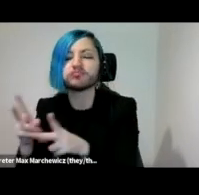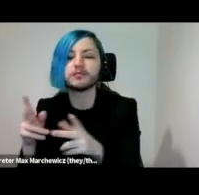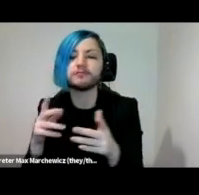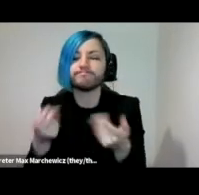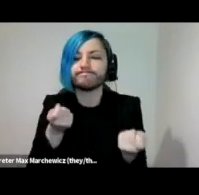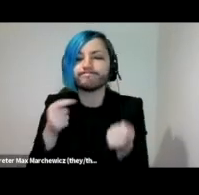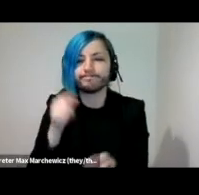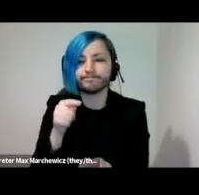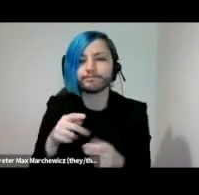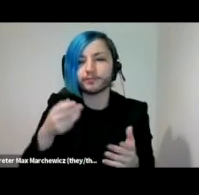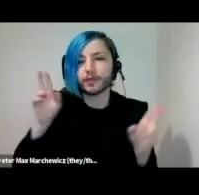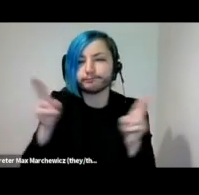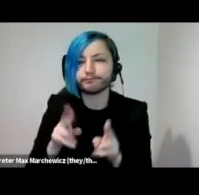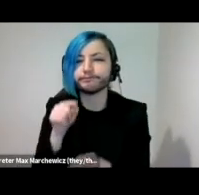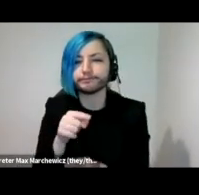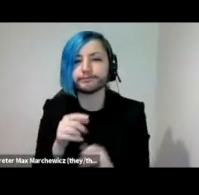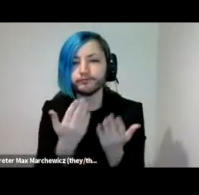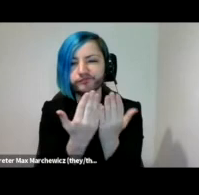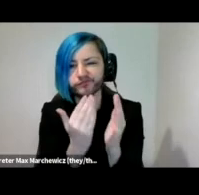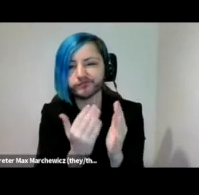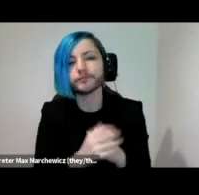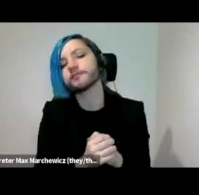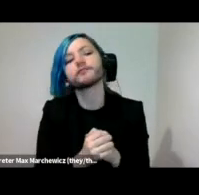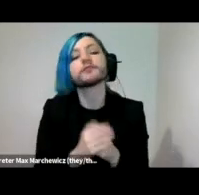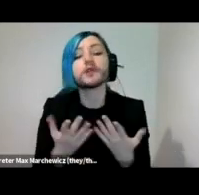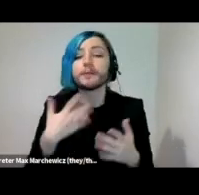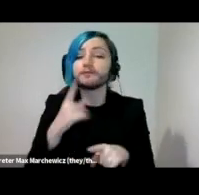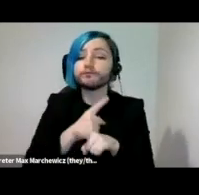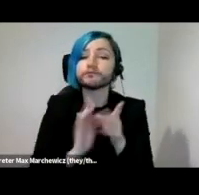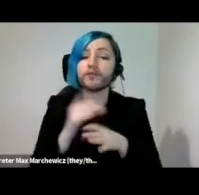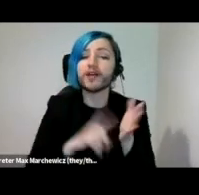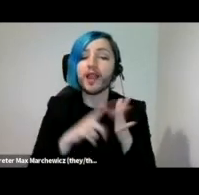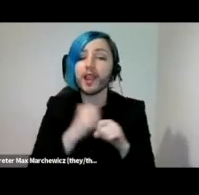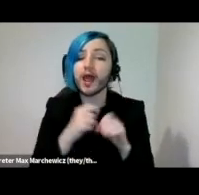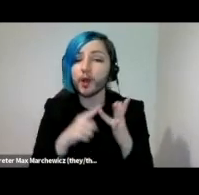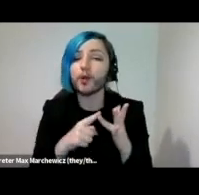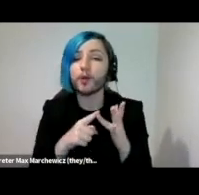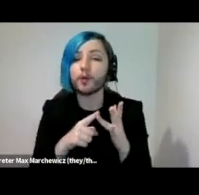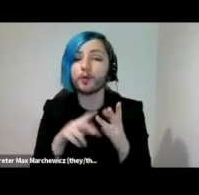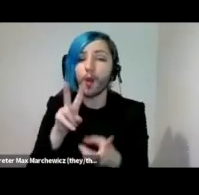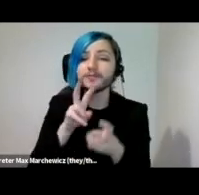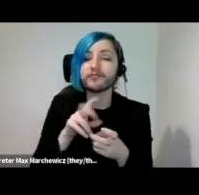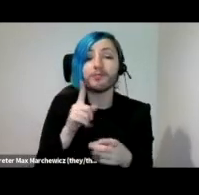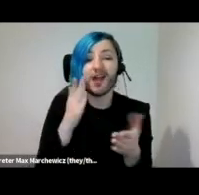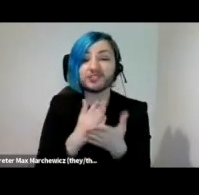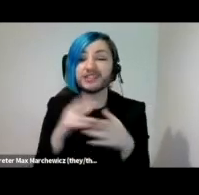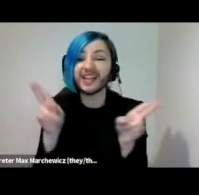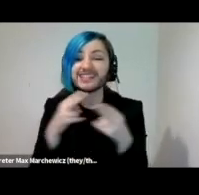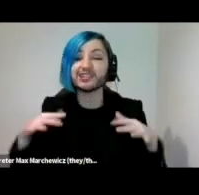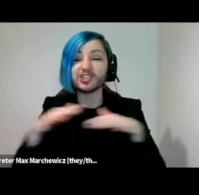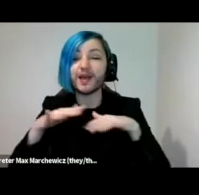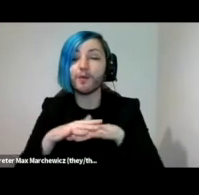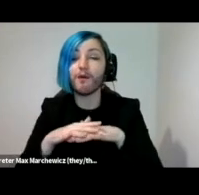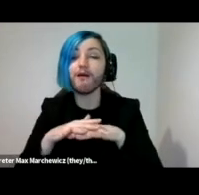So I've talked in some detail about the LIGO observatories, but they are actually part of an international network of